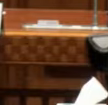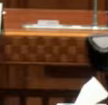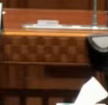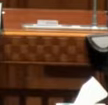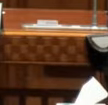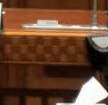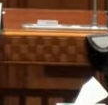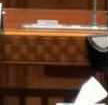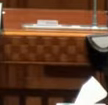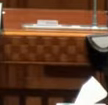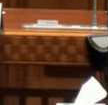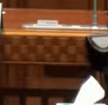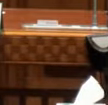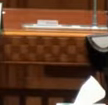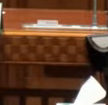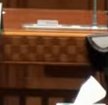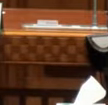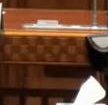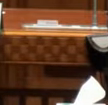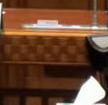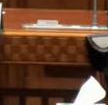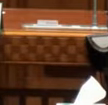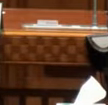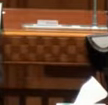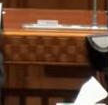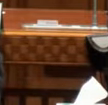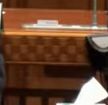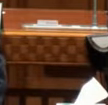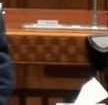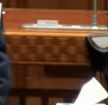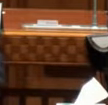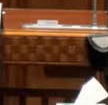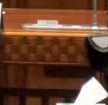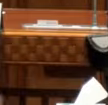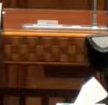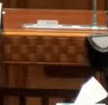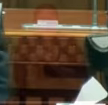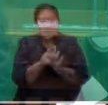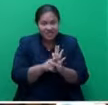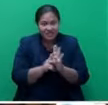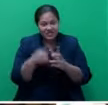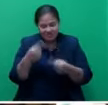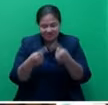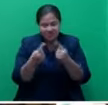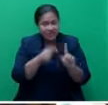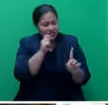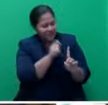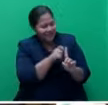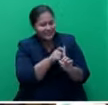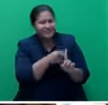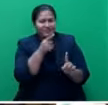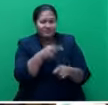First side that was also charged. If there was any political ostracization, political targeting,